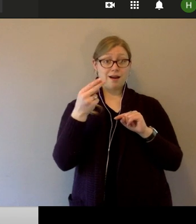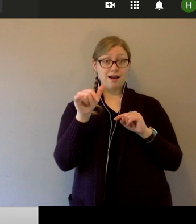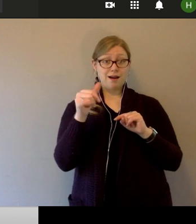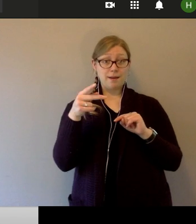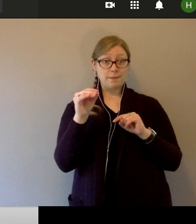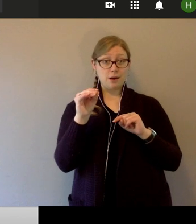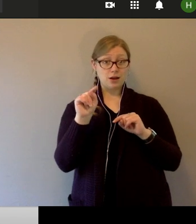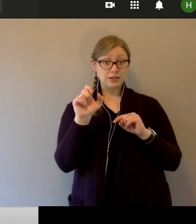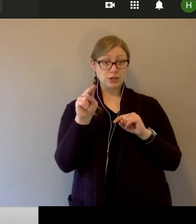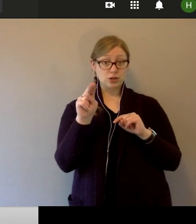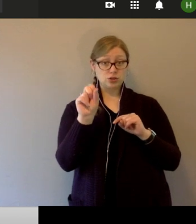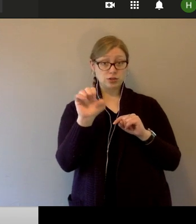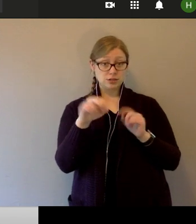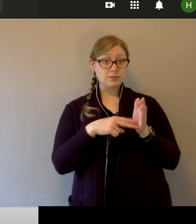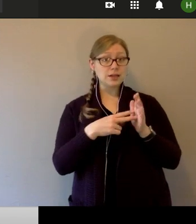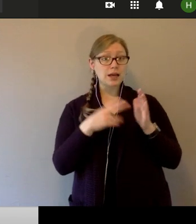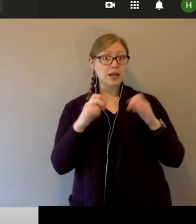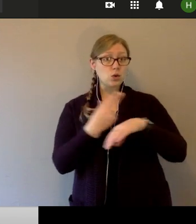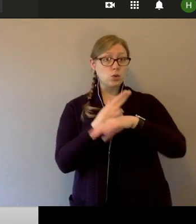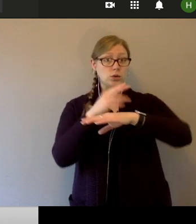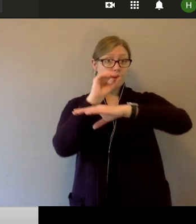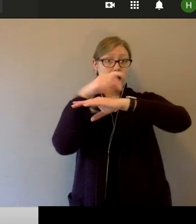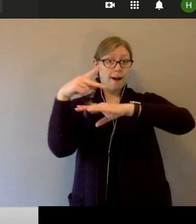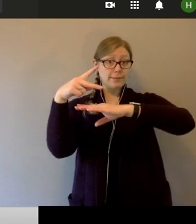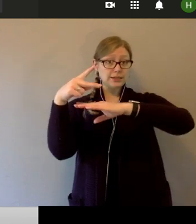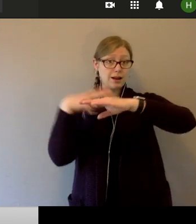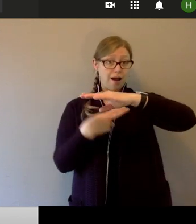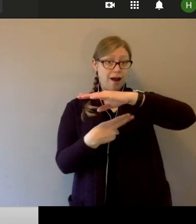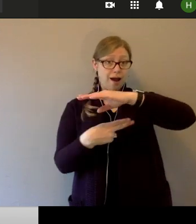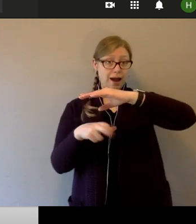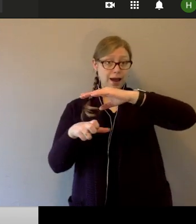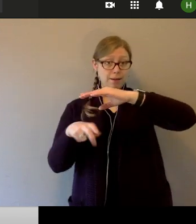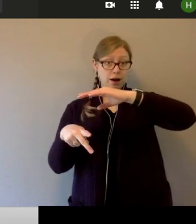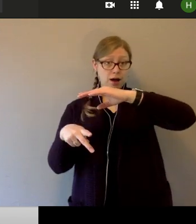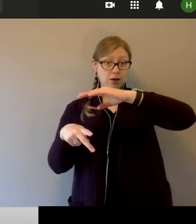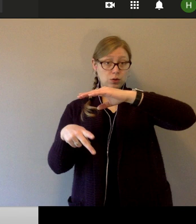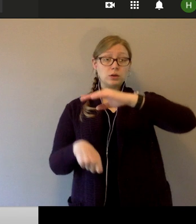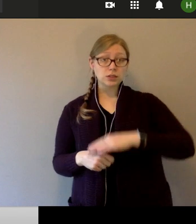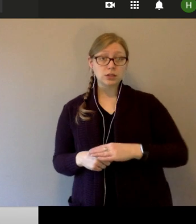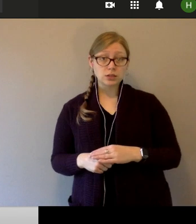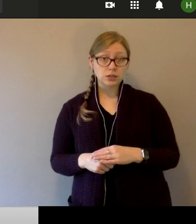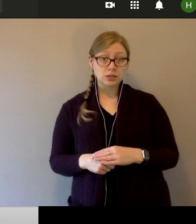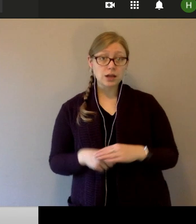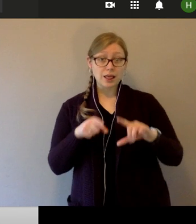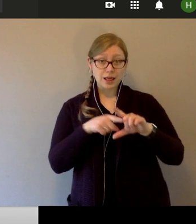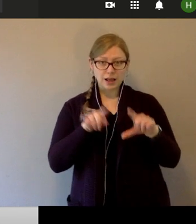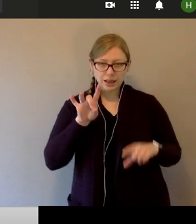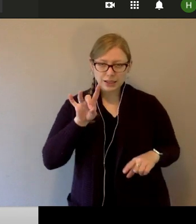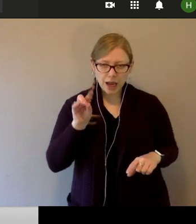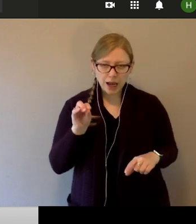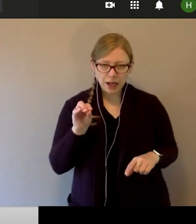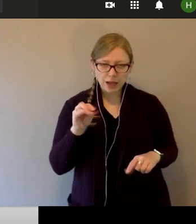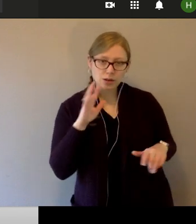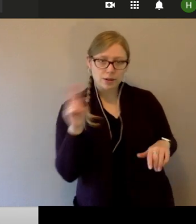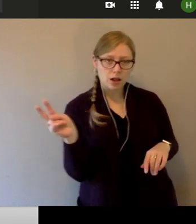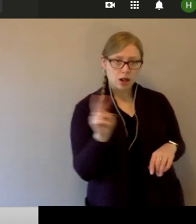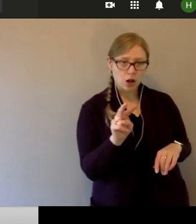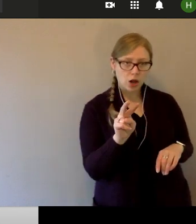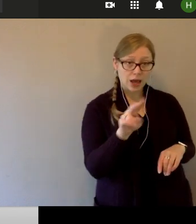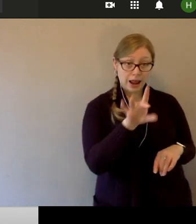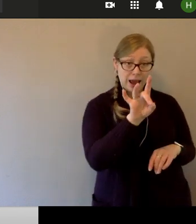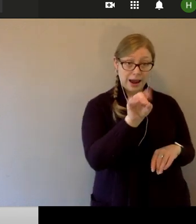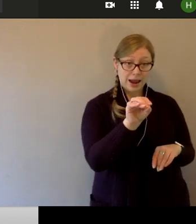opposite over hypotenuse to find this. And the angle's 80, so I'm going to look at my chart here. I'm going to look at 80. And so